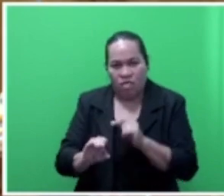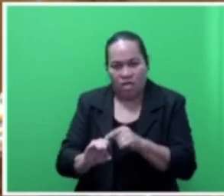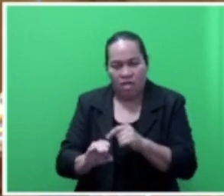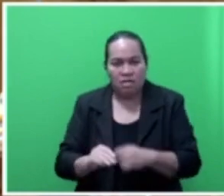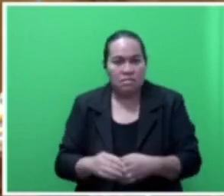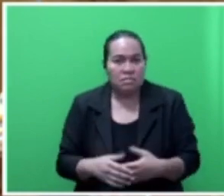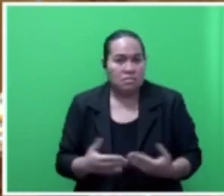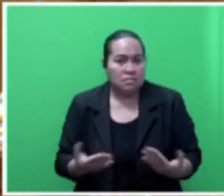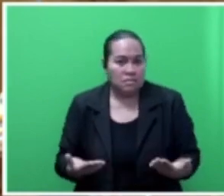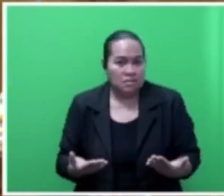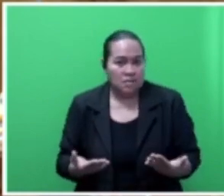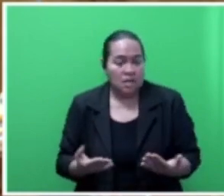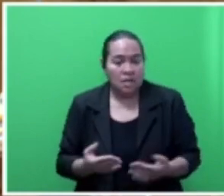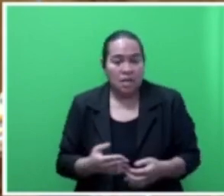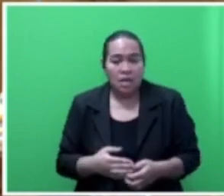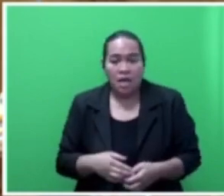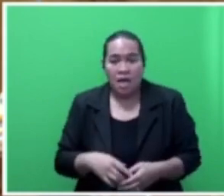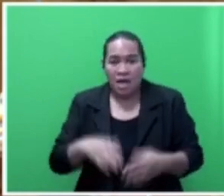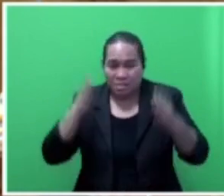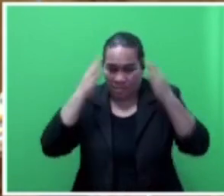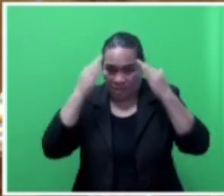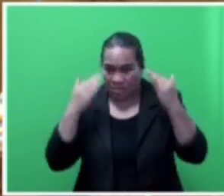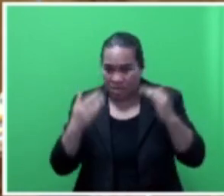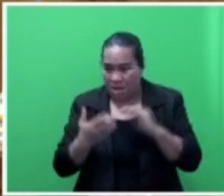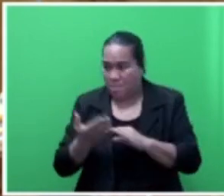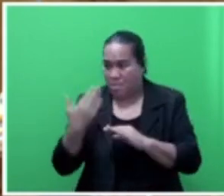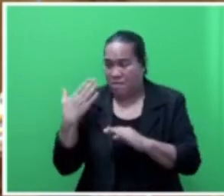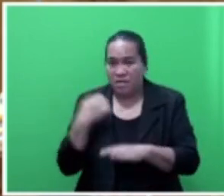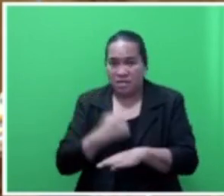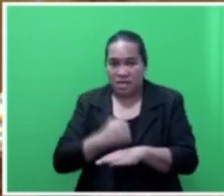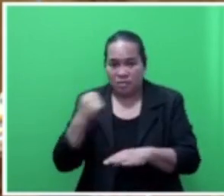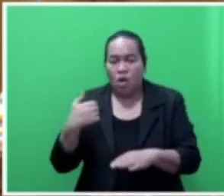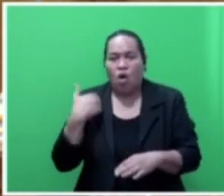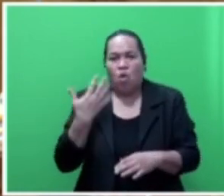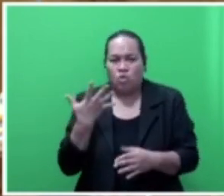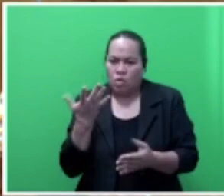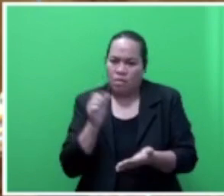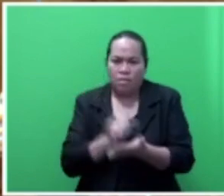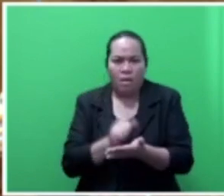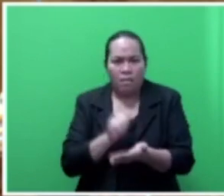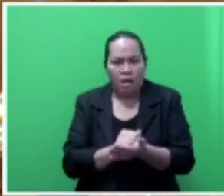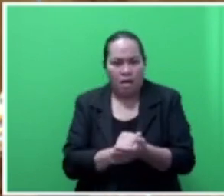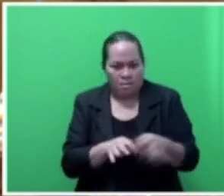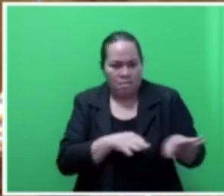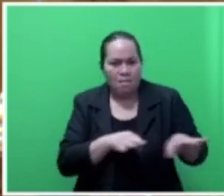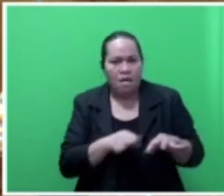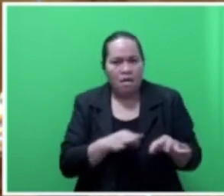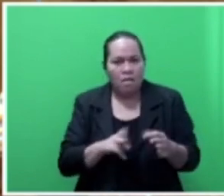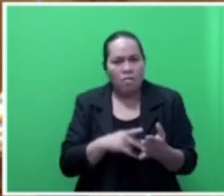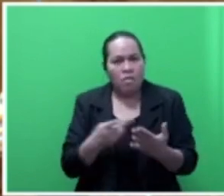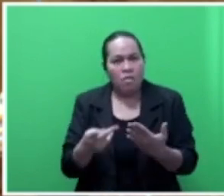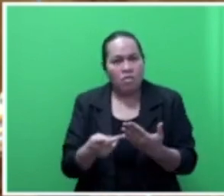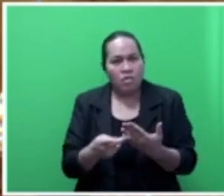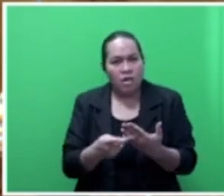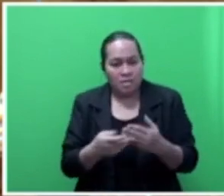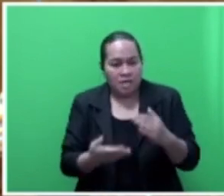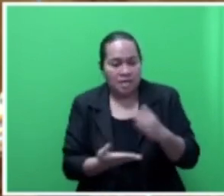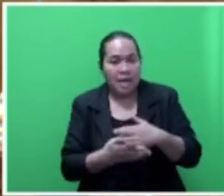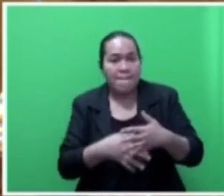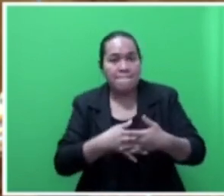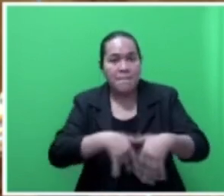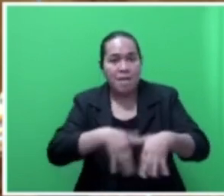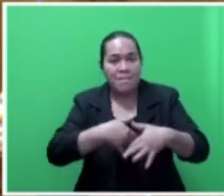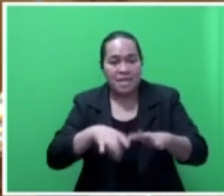It is worth reiterating that, Mr. Speaker, previous governments always have a well-planned investment program under its public